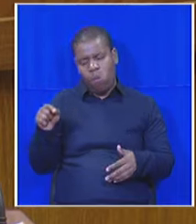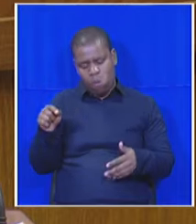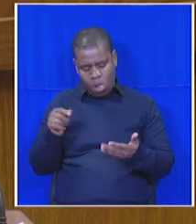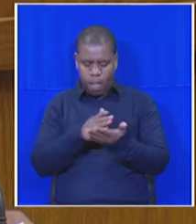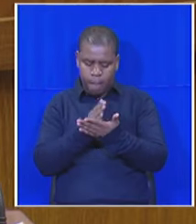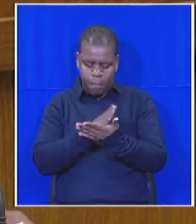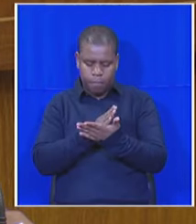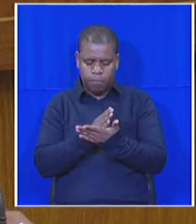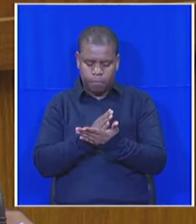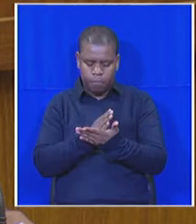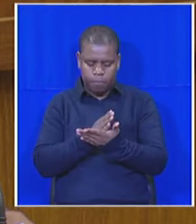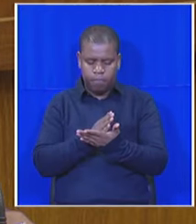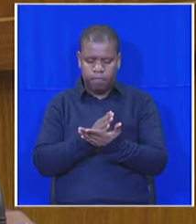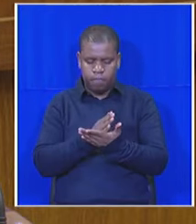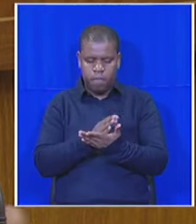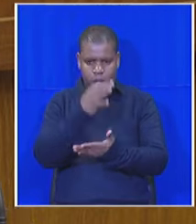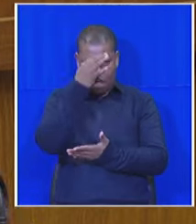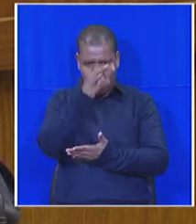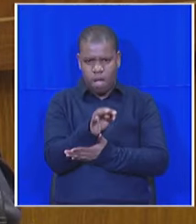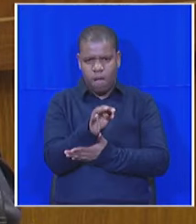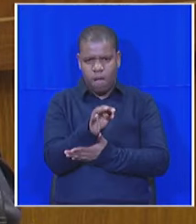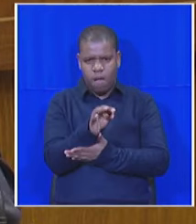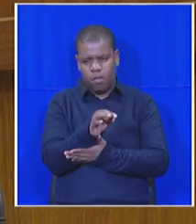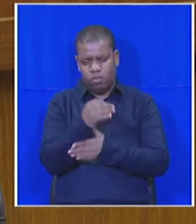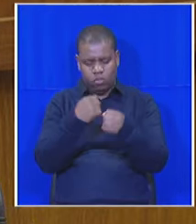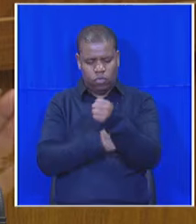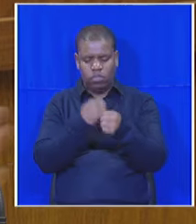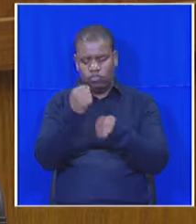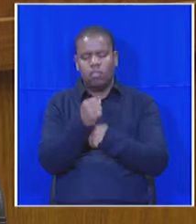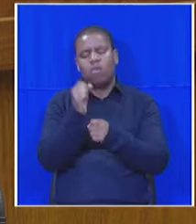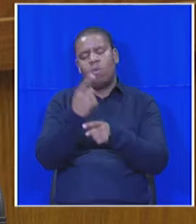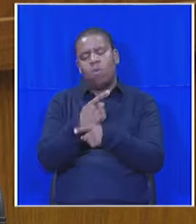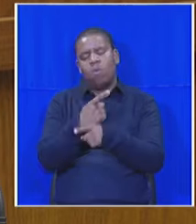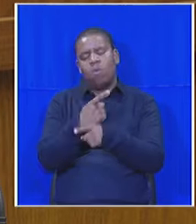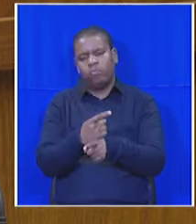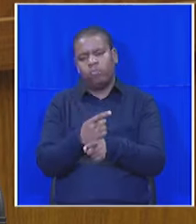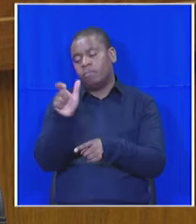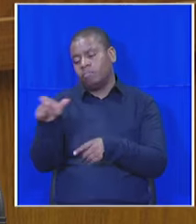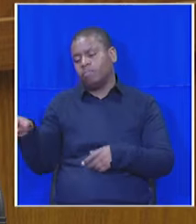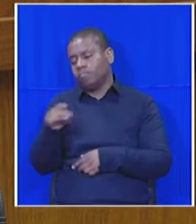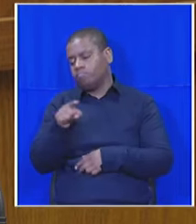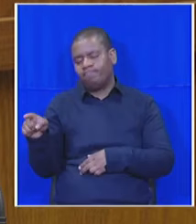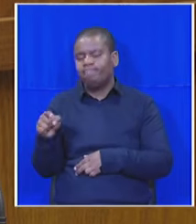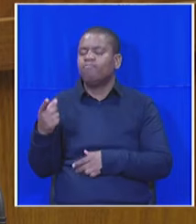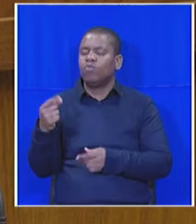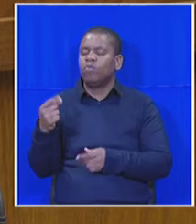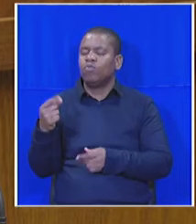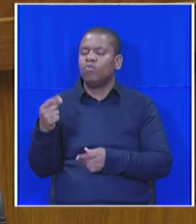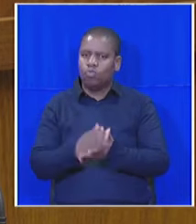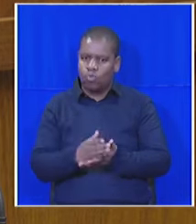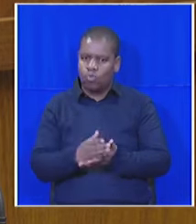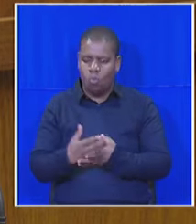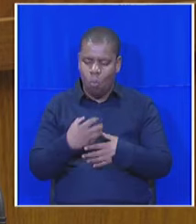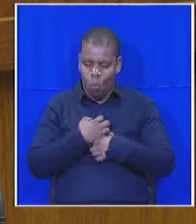immediate precincts of all government structures. That would help for people to have a sense of